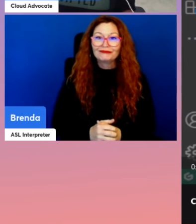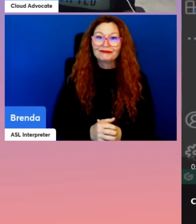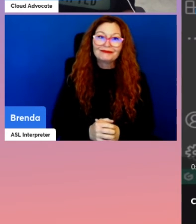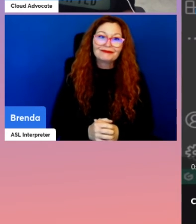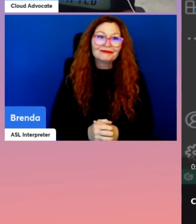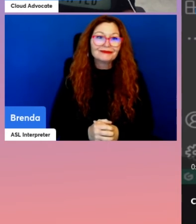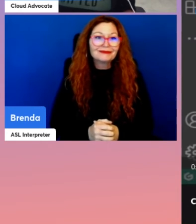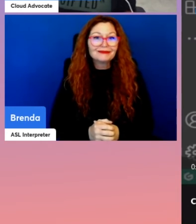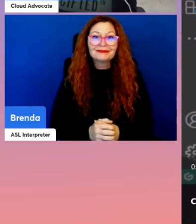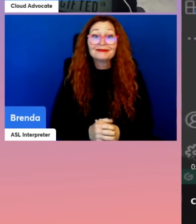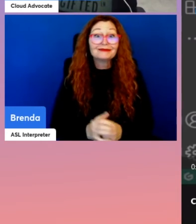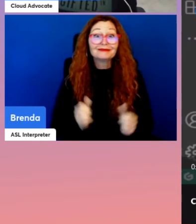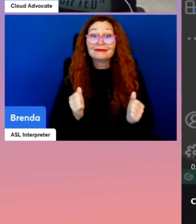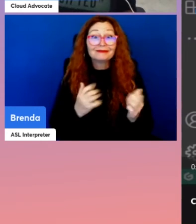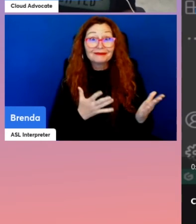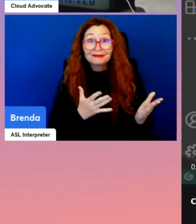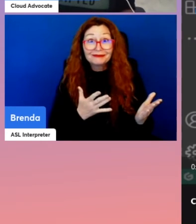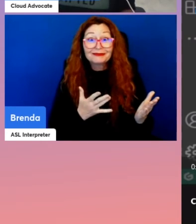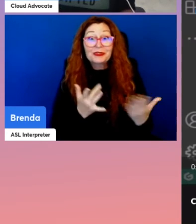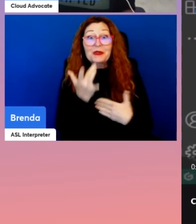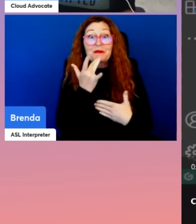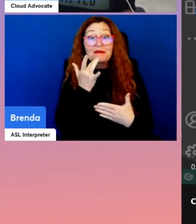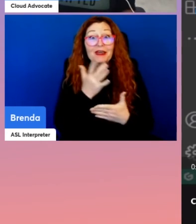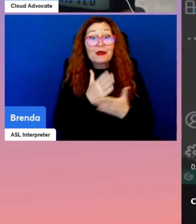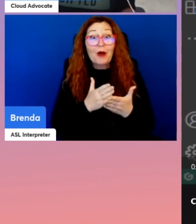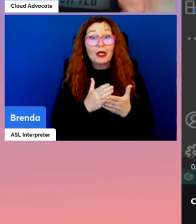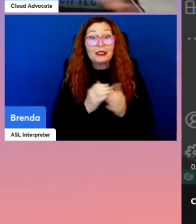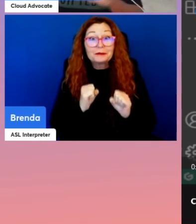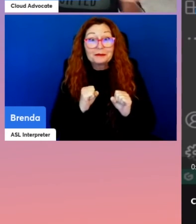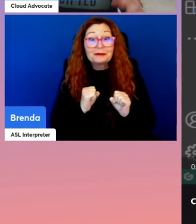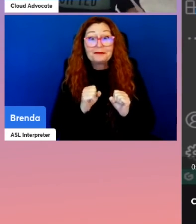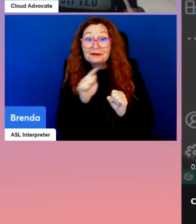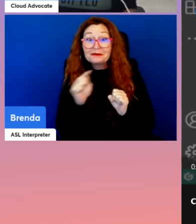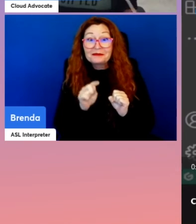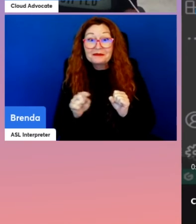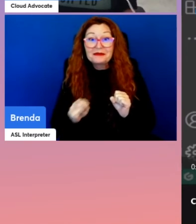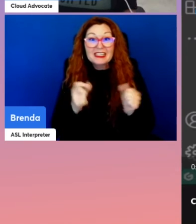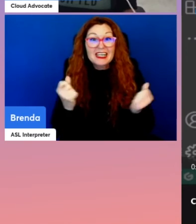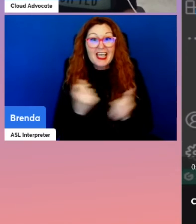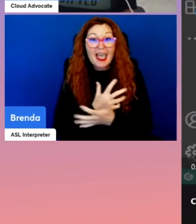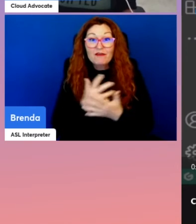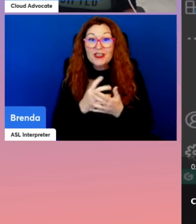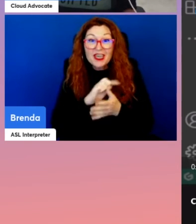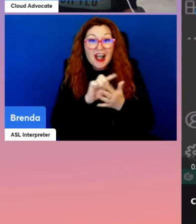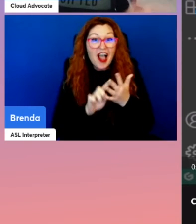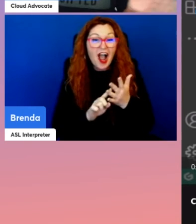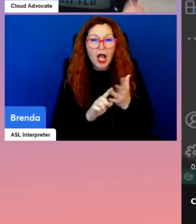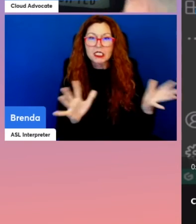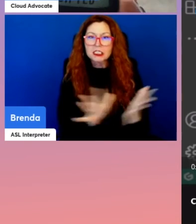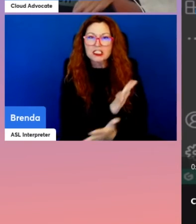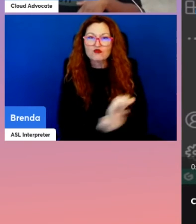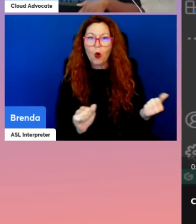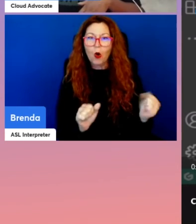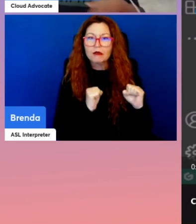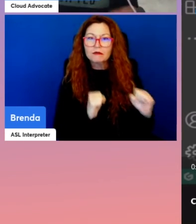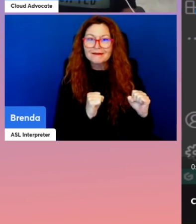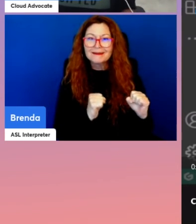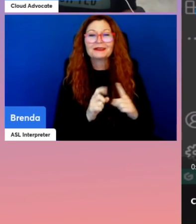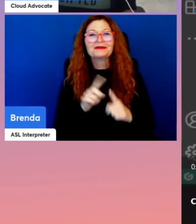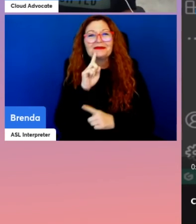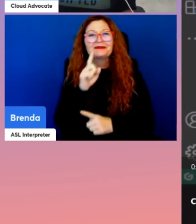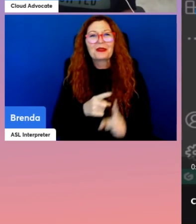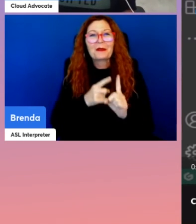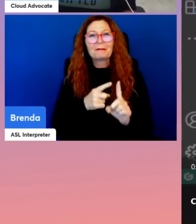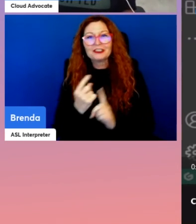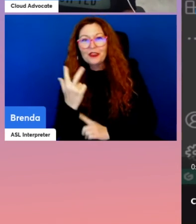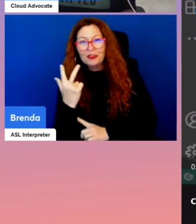Okay, so I got to my favorite part. This is where I go and destroy all the things, because I'm on mission 3 for day 1, where